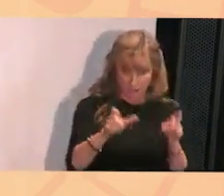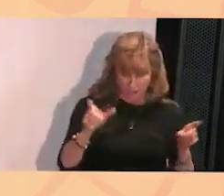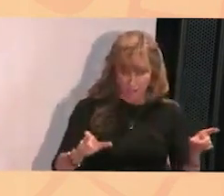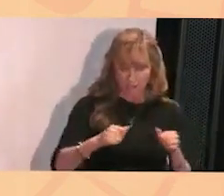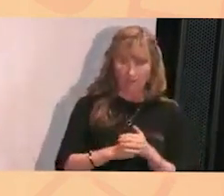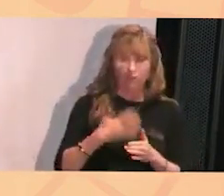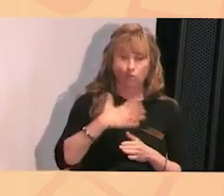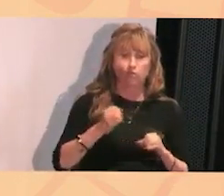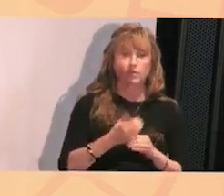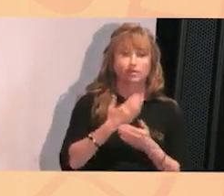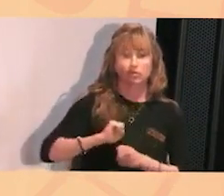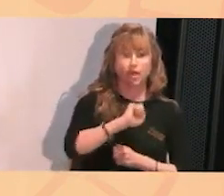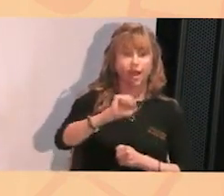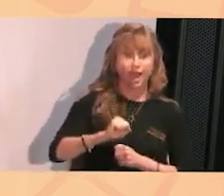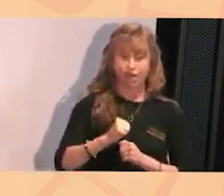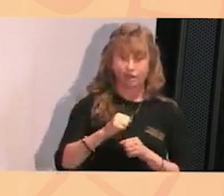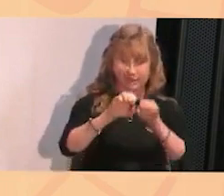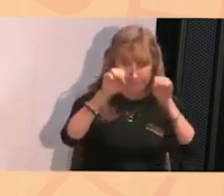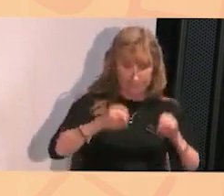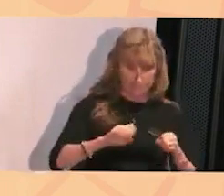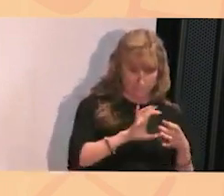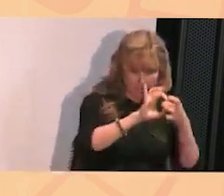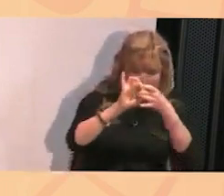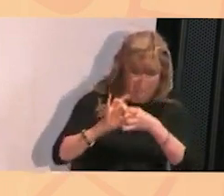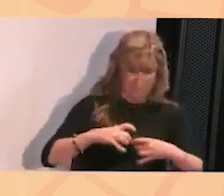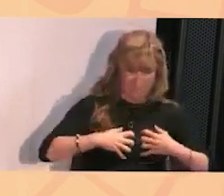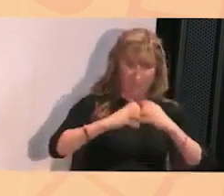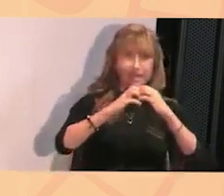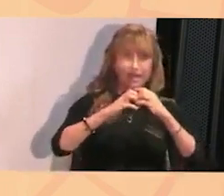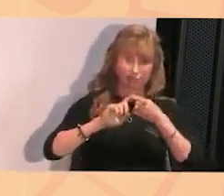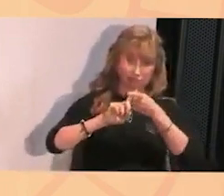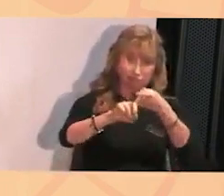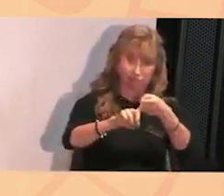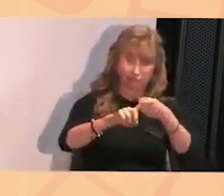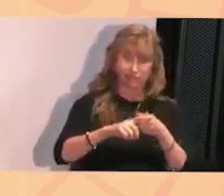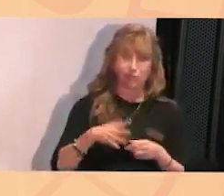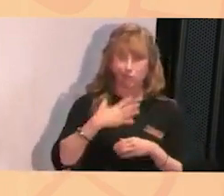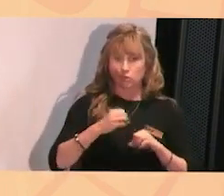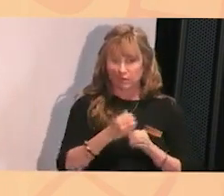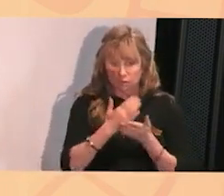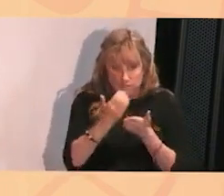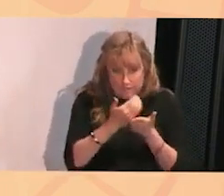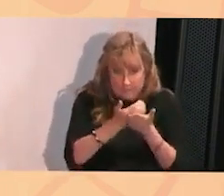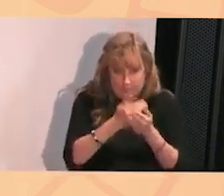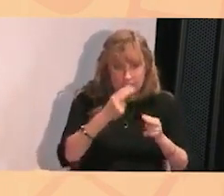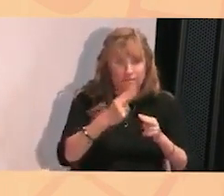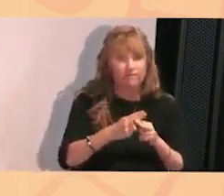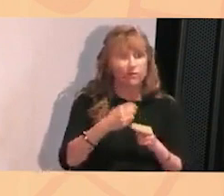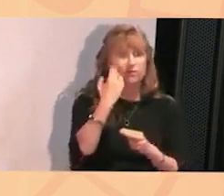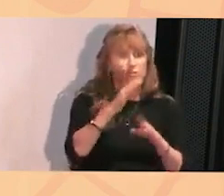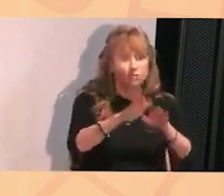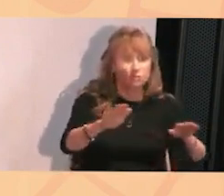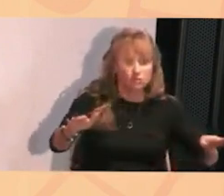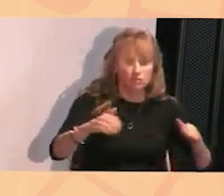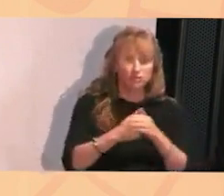systems, fill knowledge gaps and revive cultural governance systems to underpin the well-being for future generations. The Kimberley